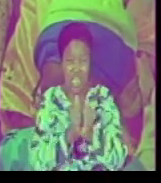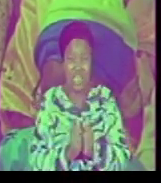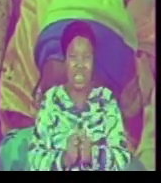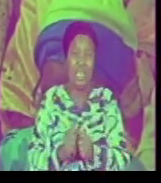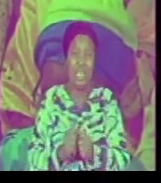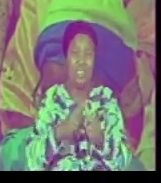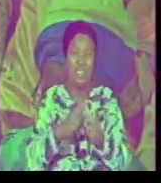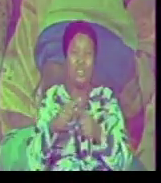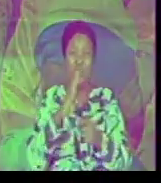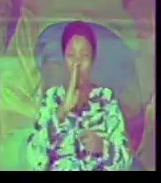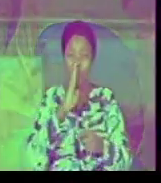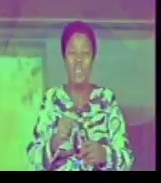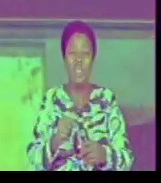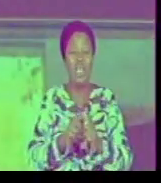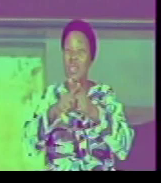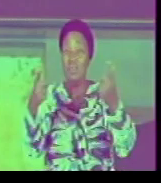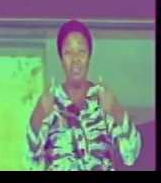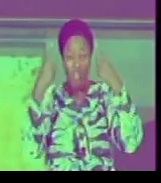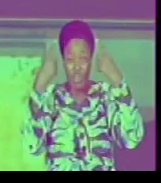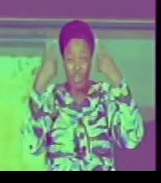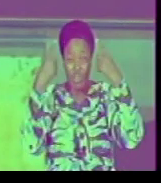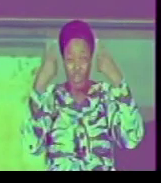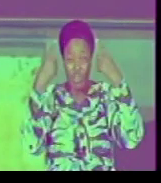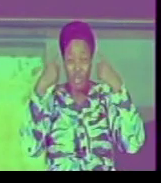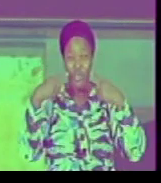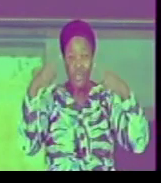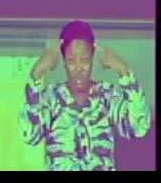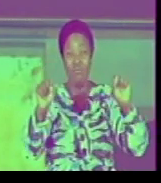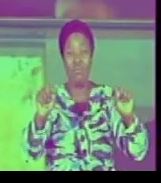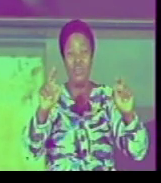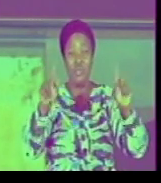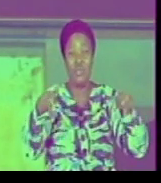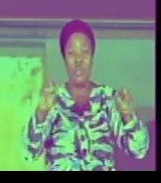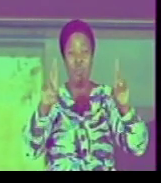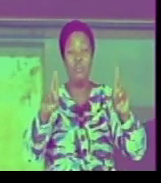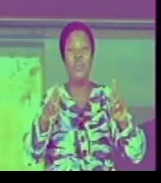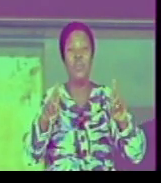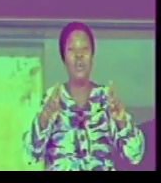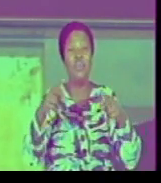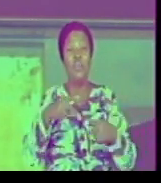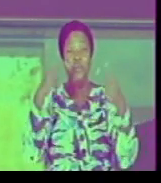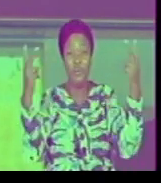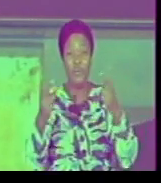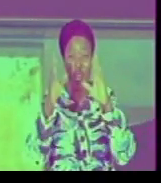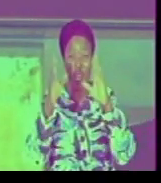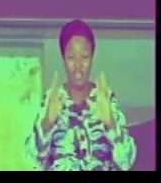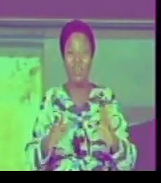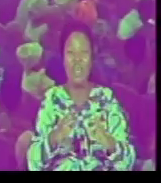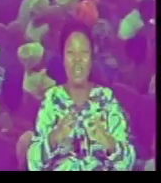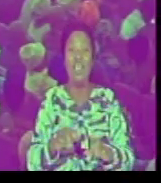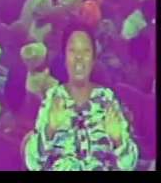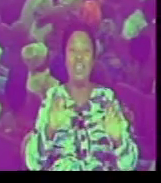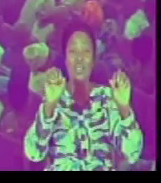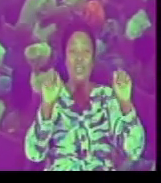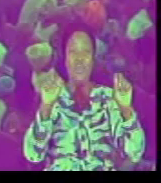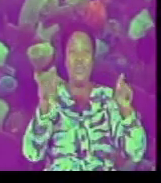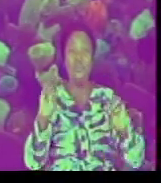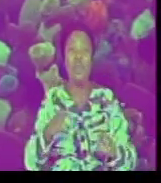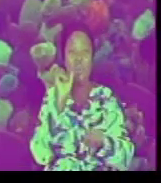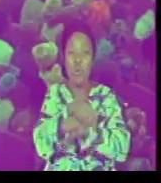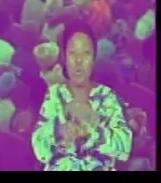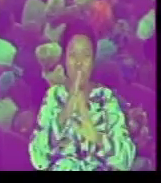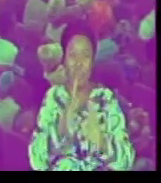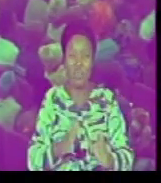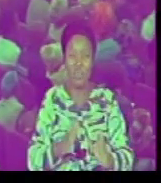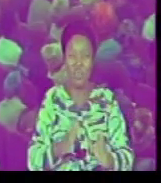success, a super victor, a super conqueror this year in